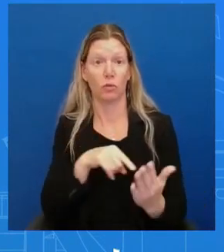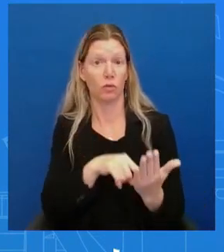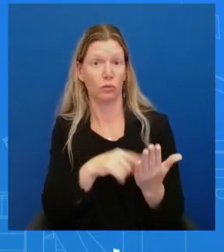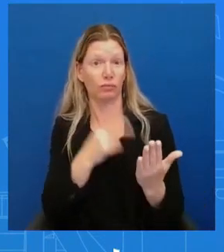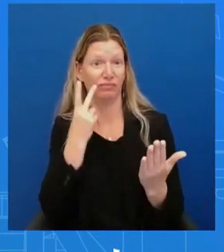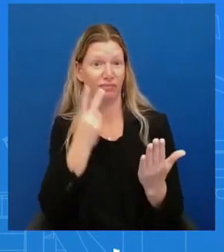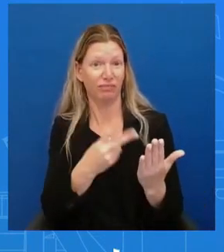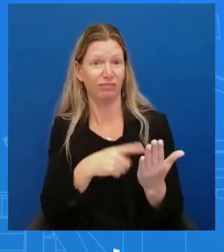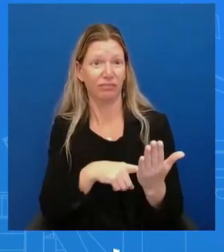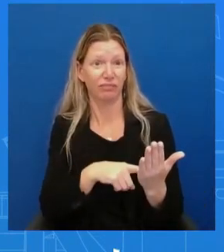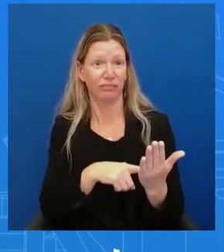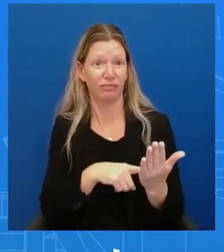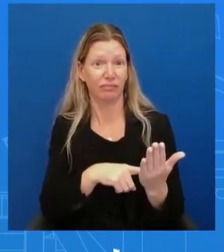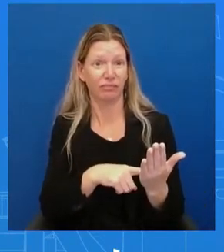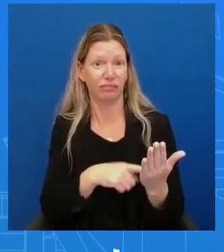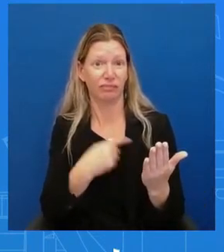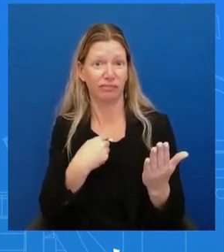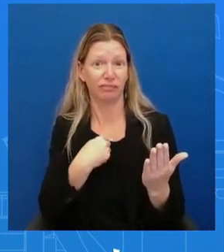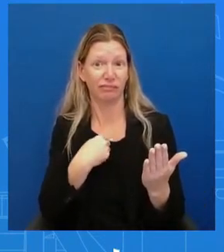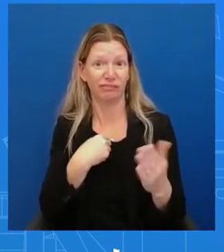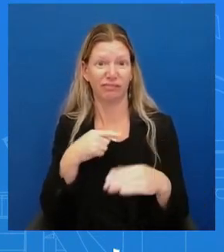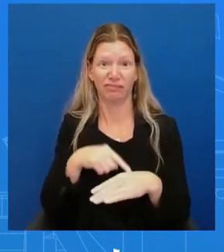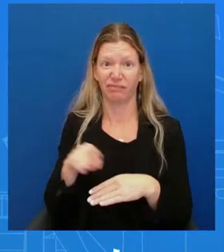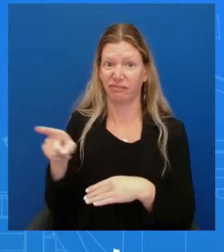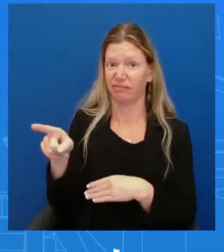may or may not be considering. But